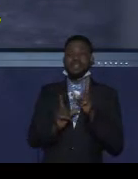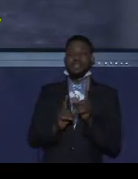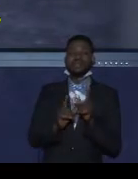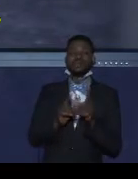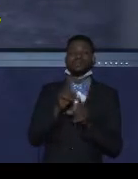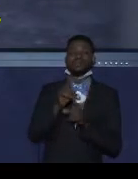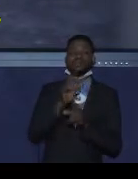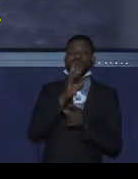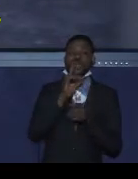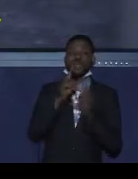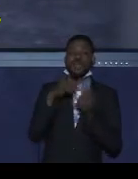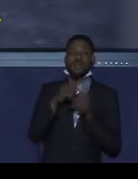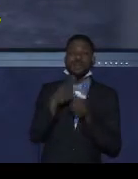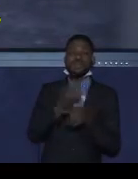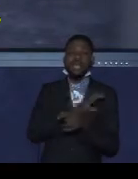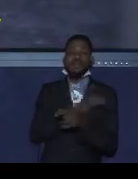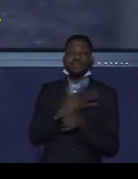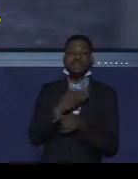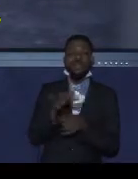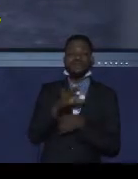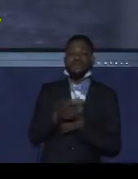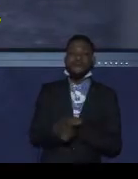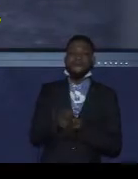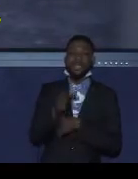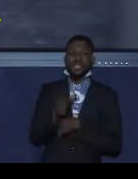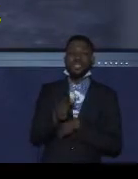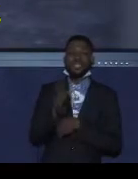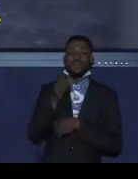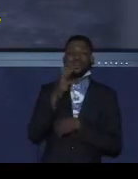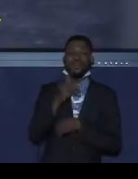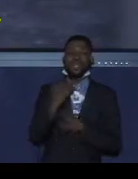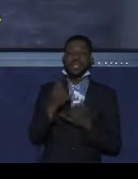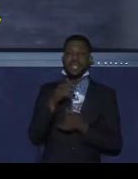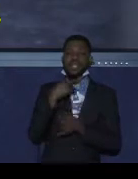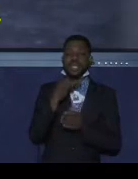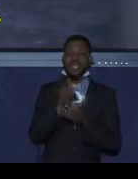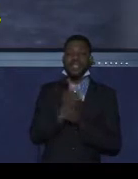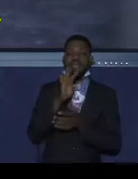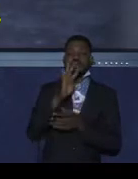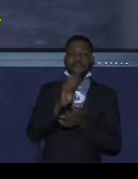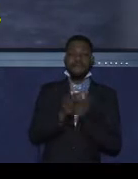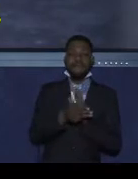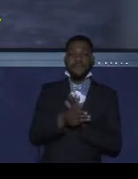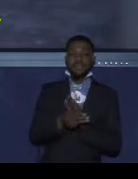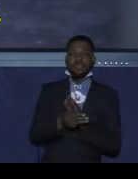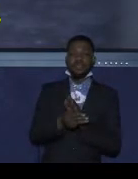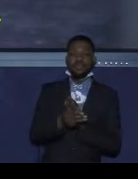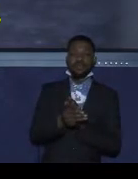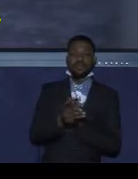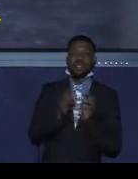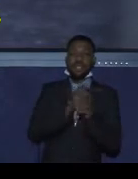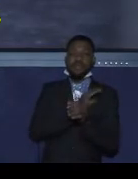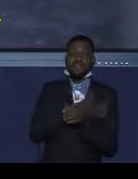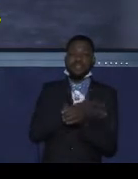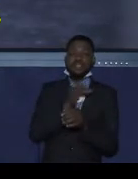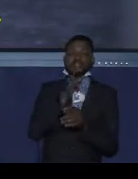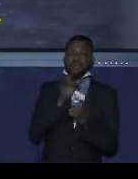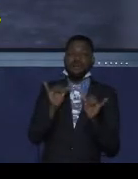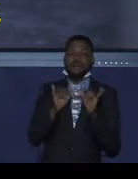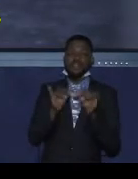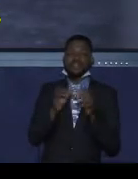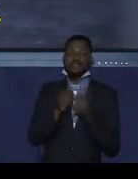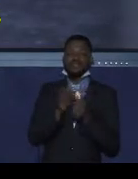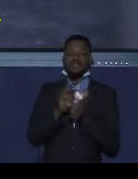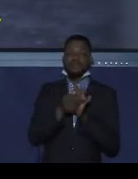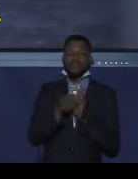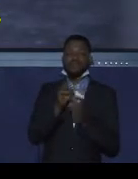about capacity, you won't talk about the capacity of your bucket. You will not say 4 minutes. No, capacity is not measured in minutes.